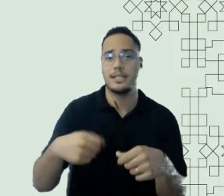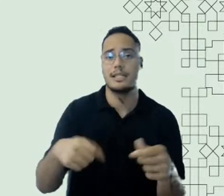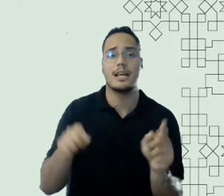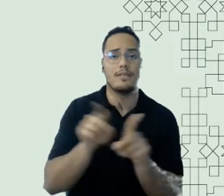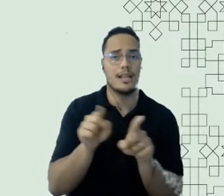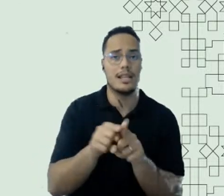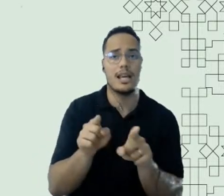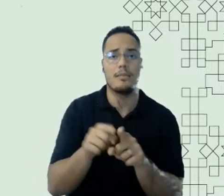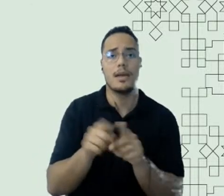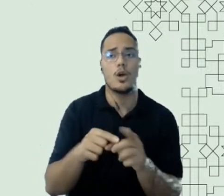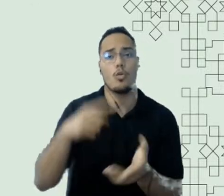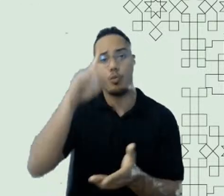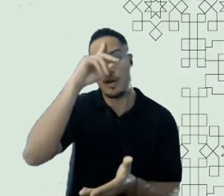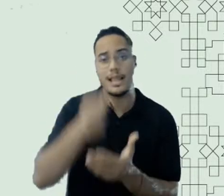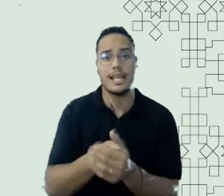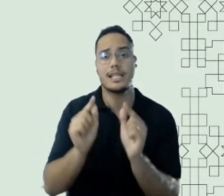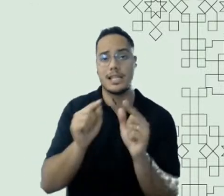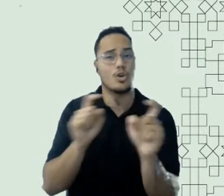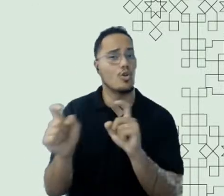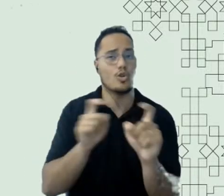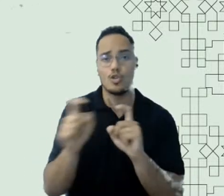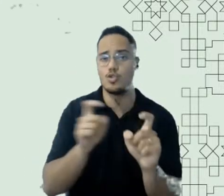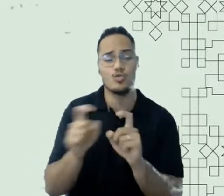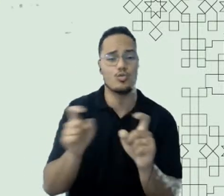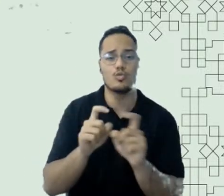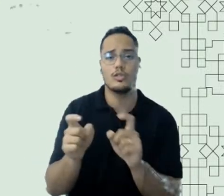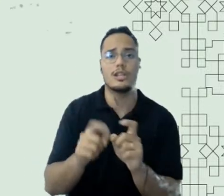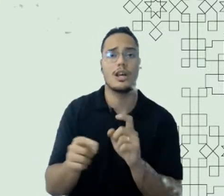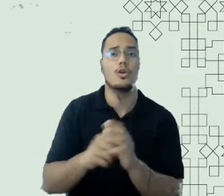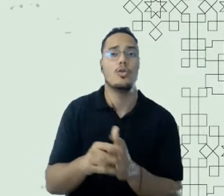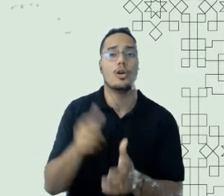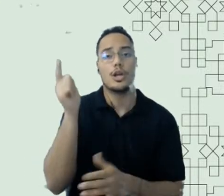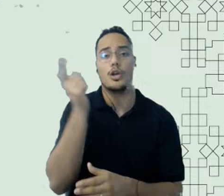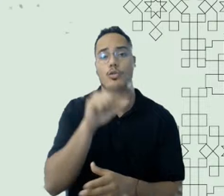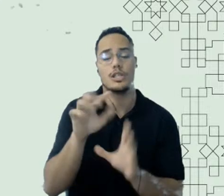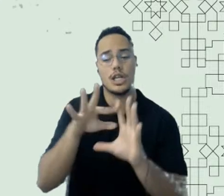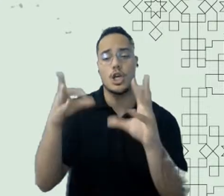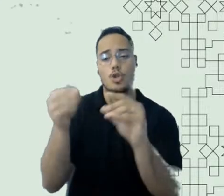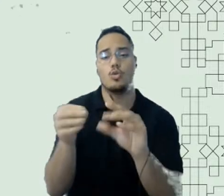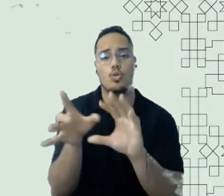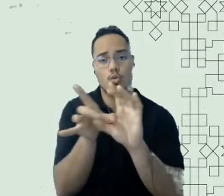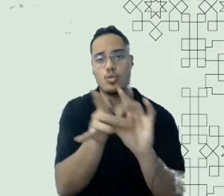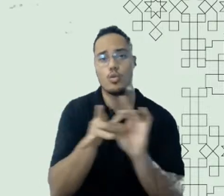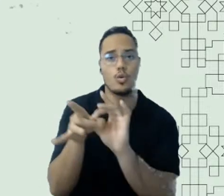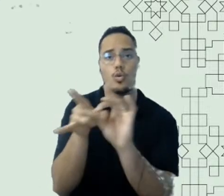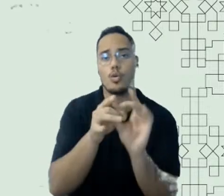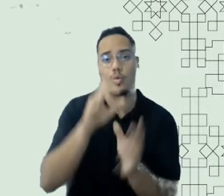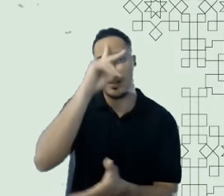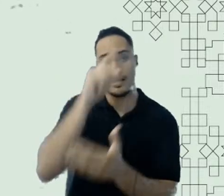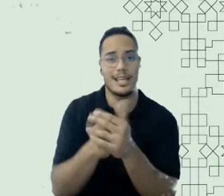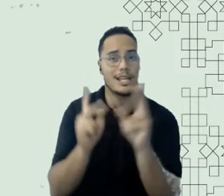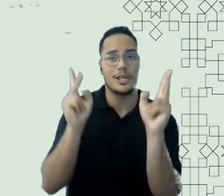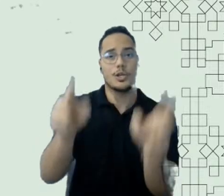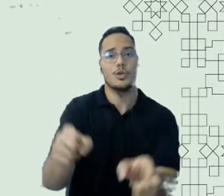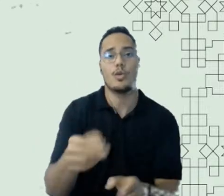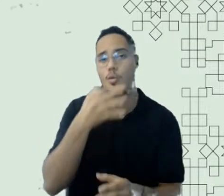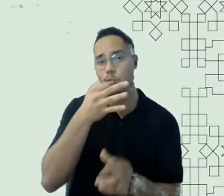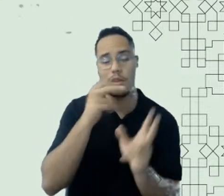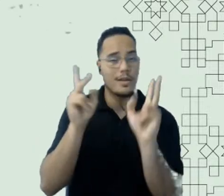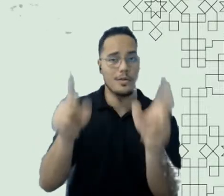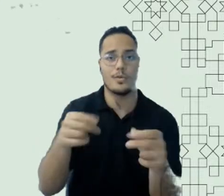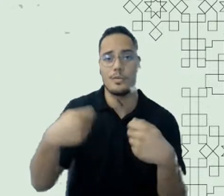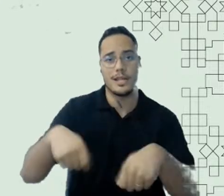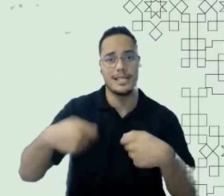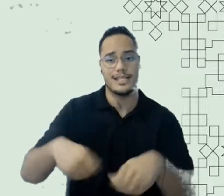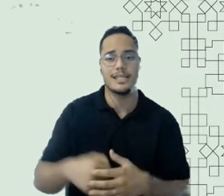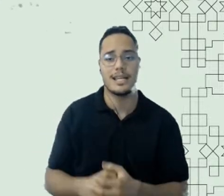as valuable uses, exception for education, for libraries. So they were not only threat and limitation